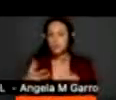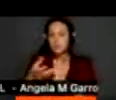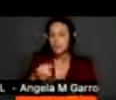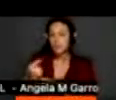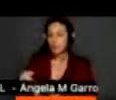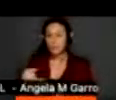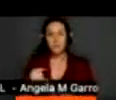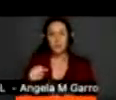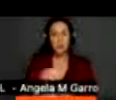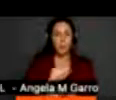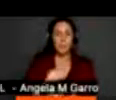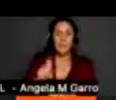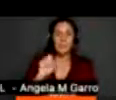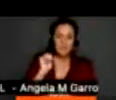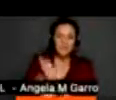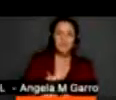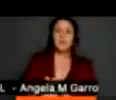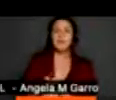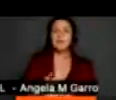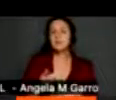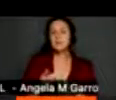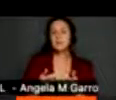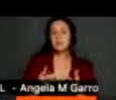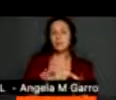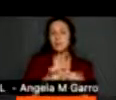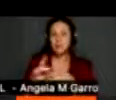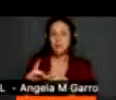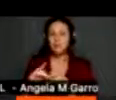that will need to take place relative to